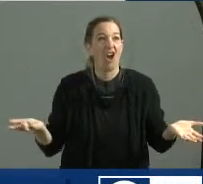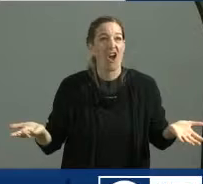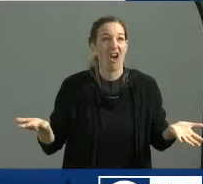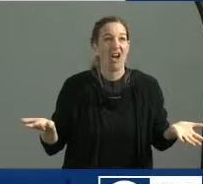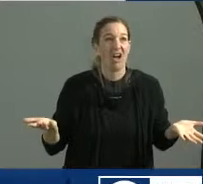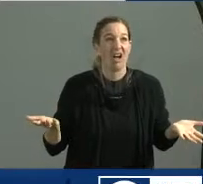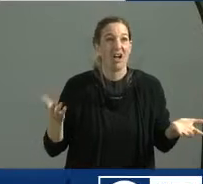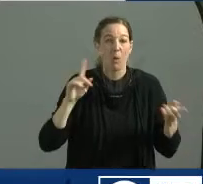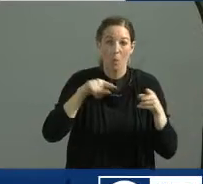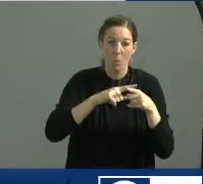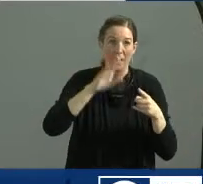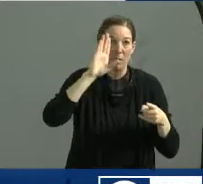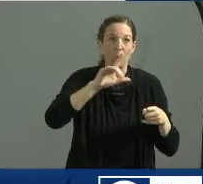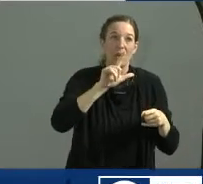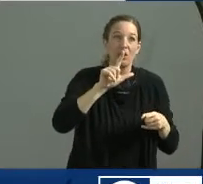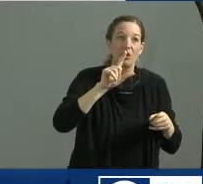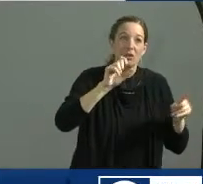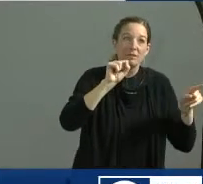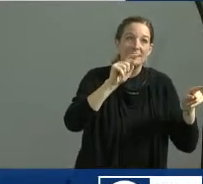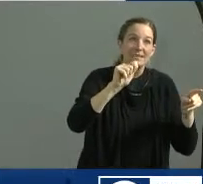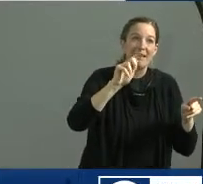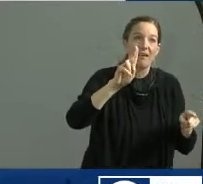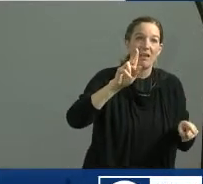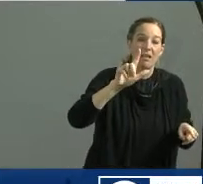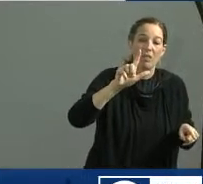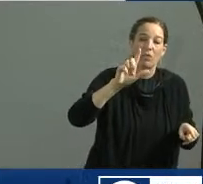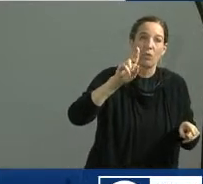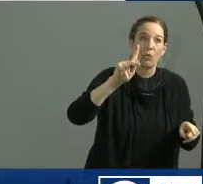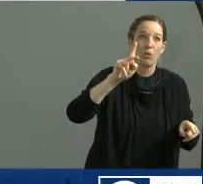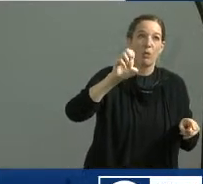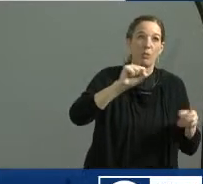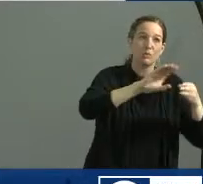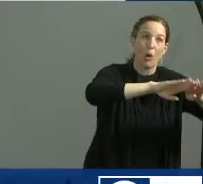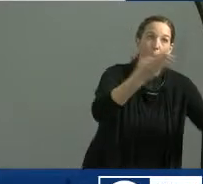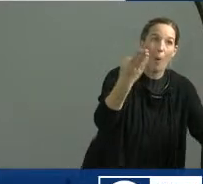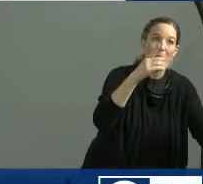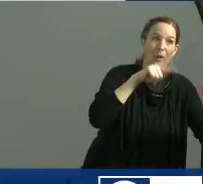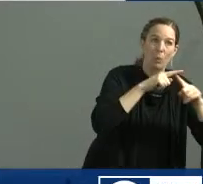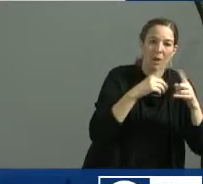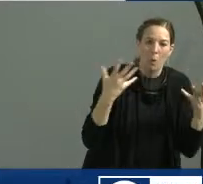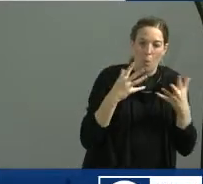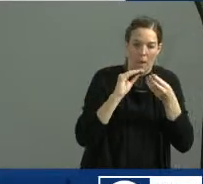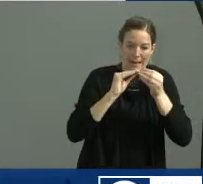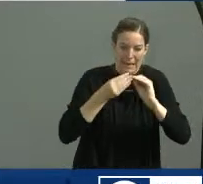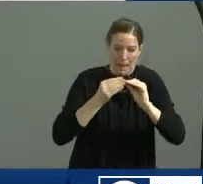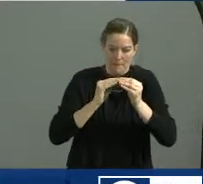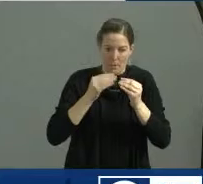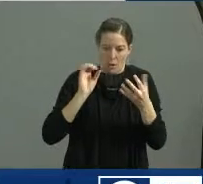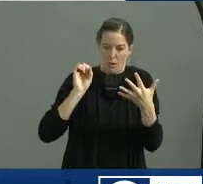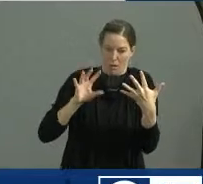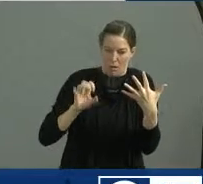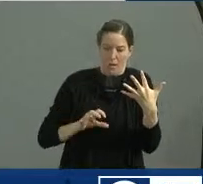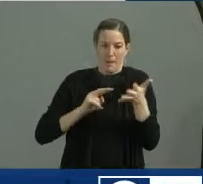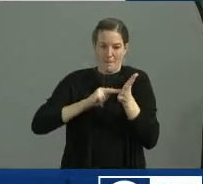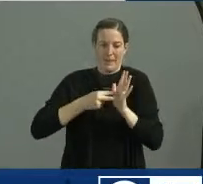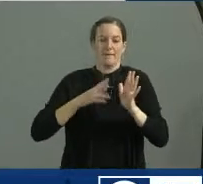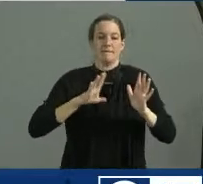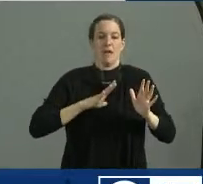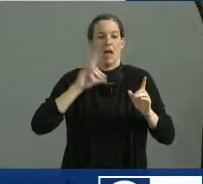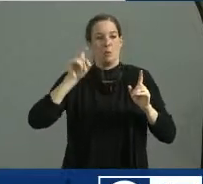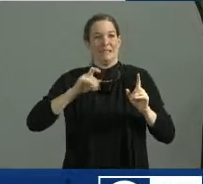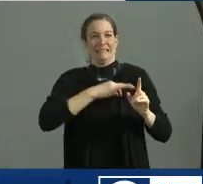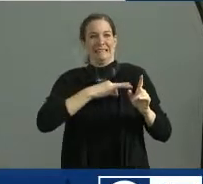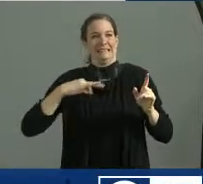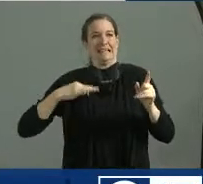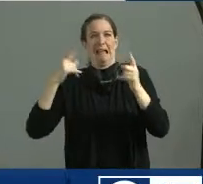At what point is it opened up? I mean, what metric are you going to look at and say, okay, now's the time to staff this up?